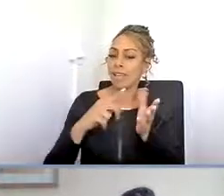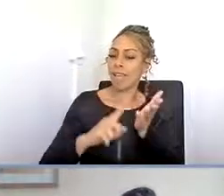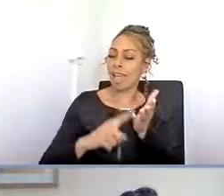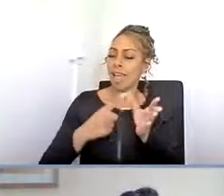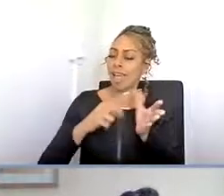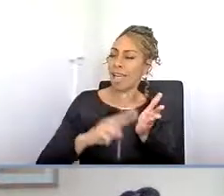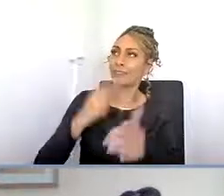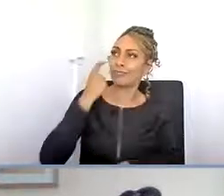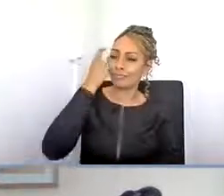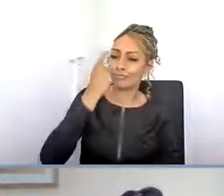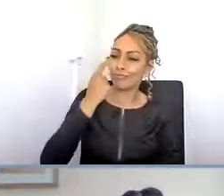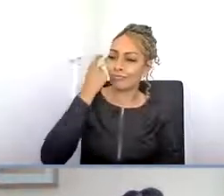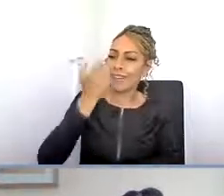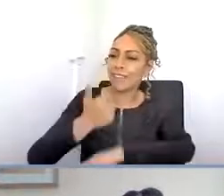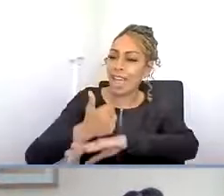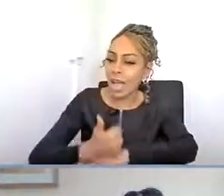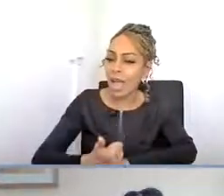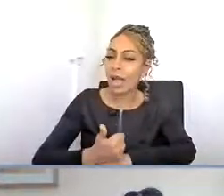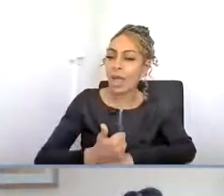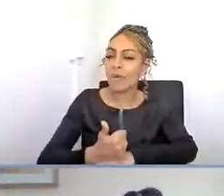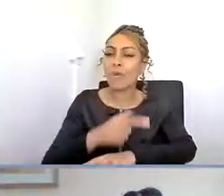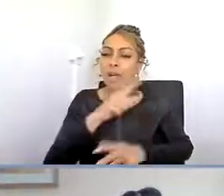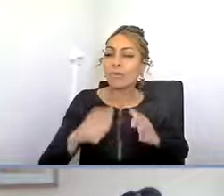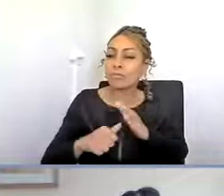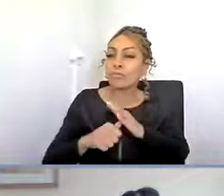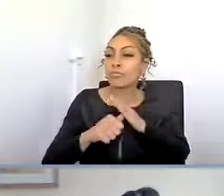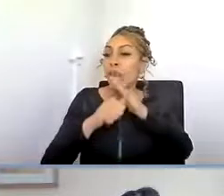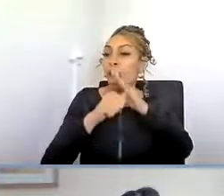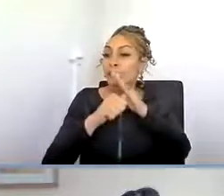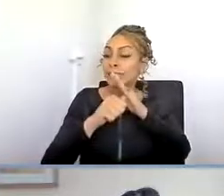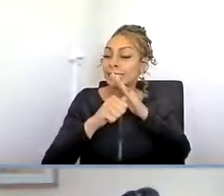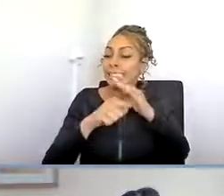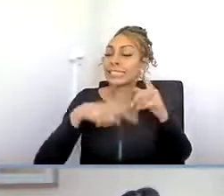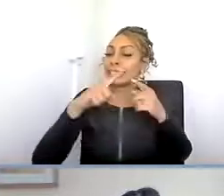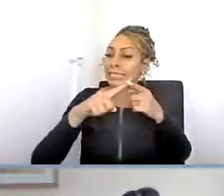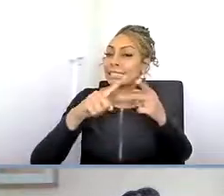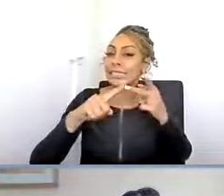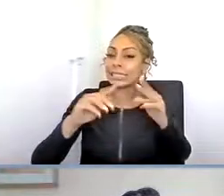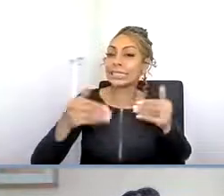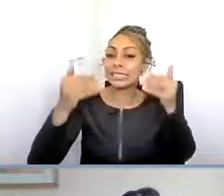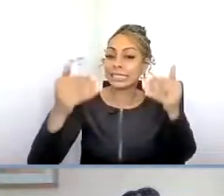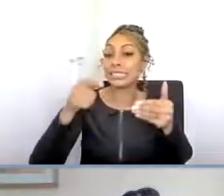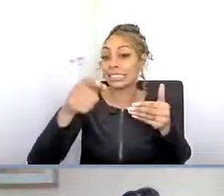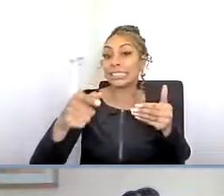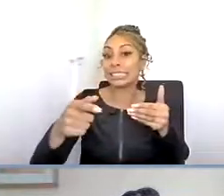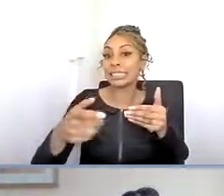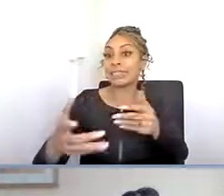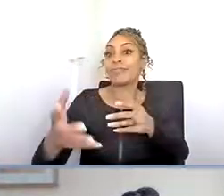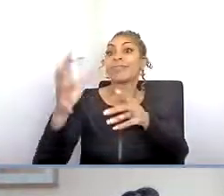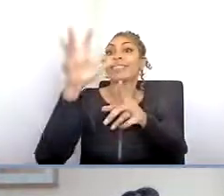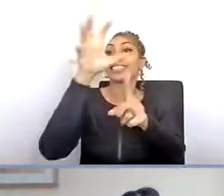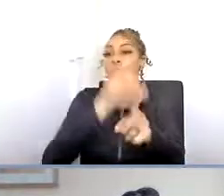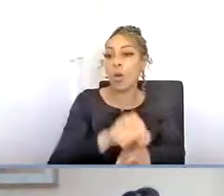the foundation and consider the priorities moving forwards. And Alan took on the full-time role of